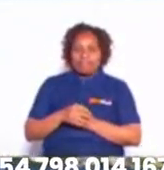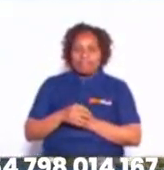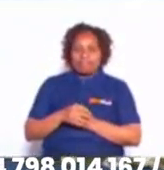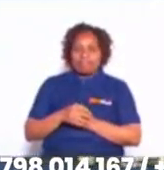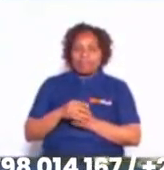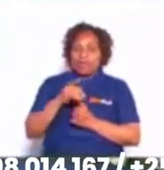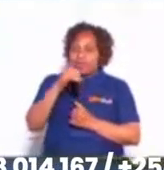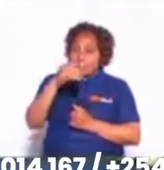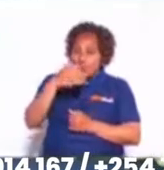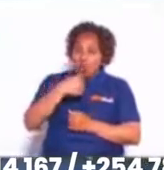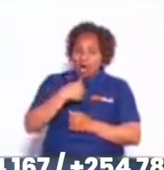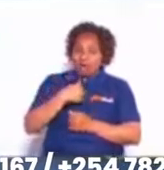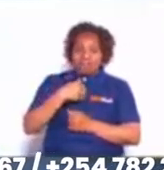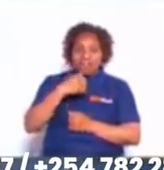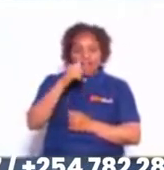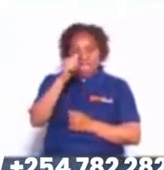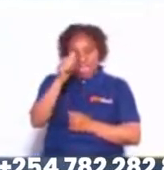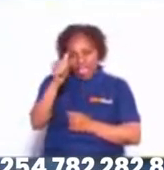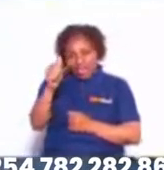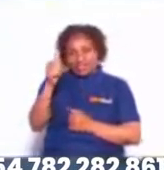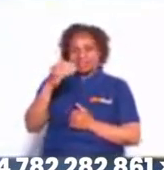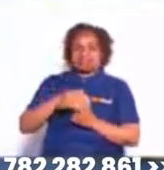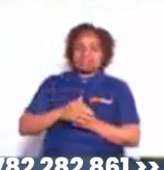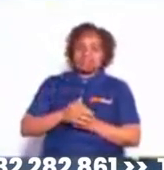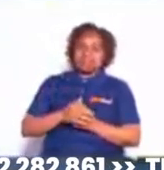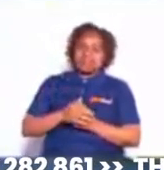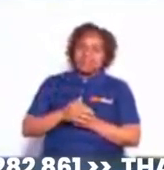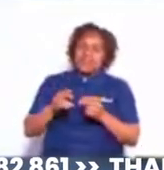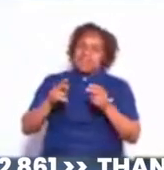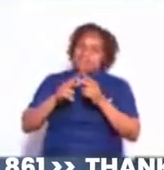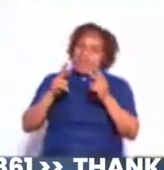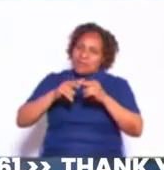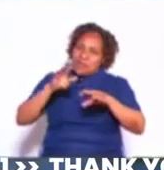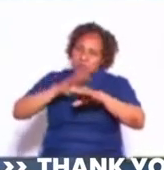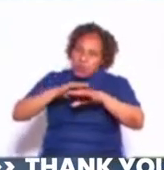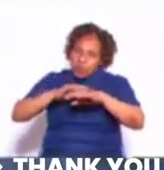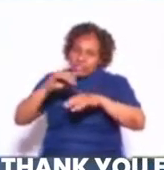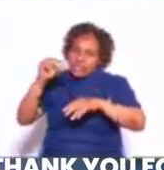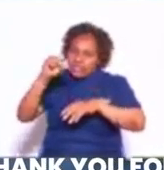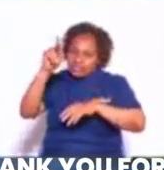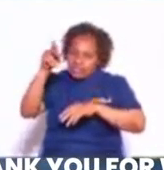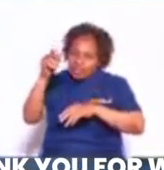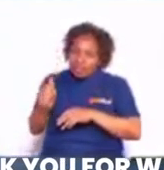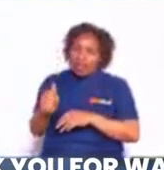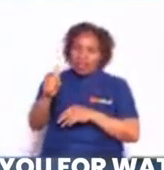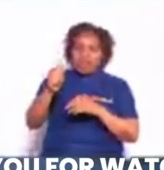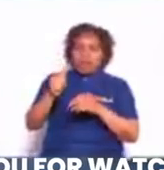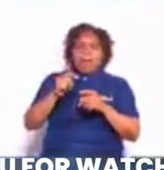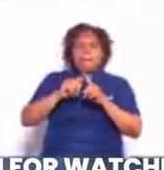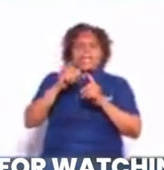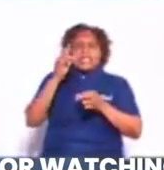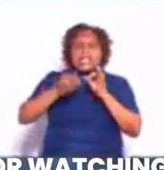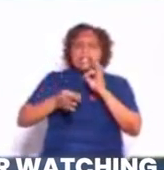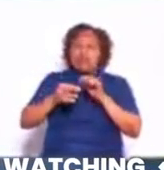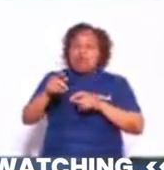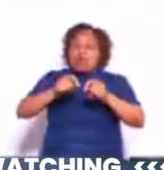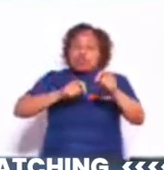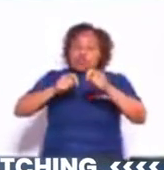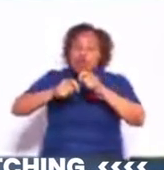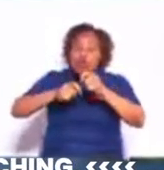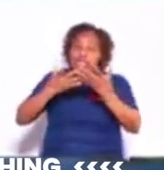You have A's, you have very good GPA, but if you can't control your emotions,